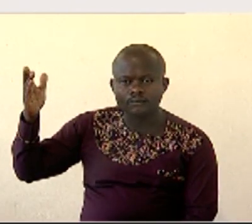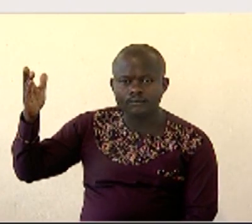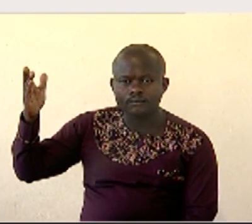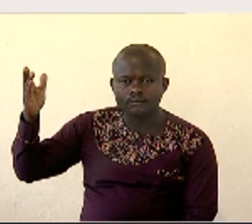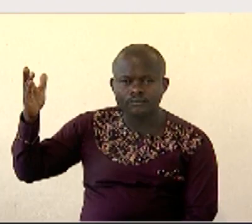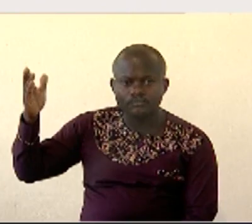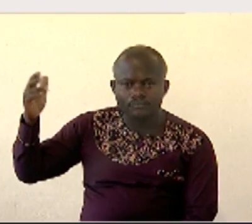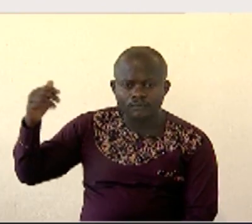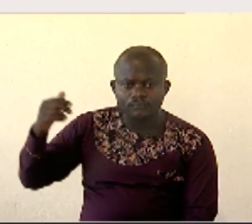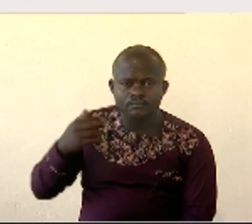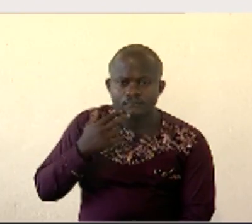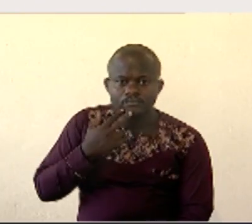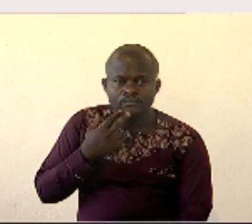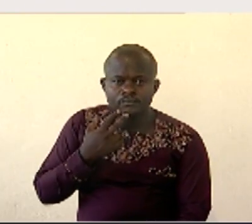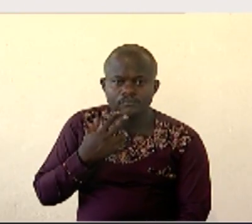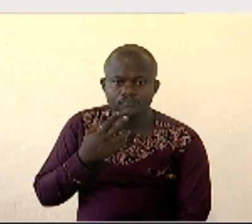And